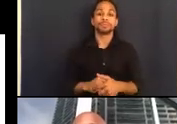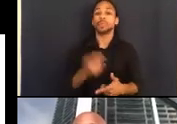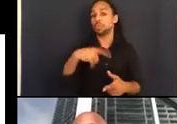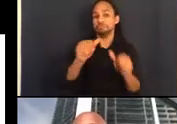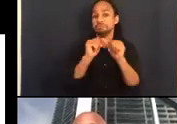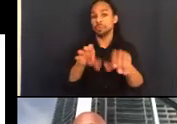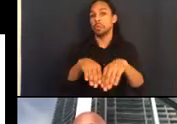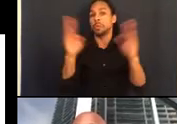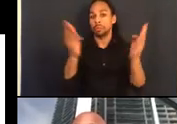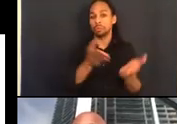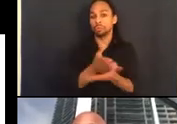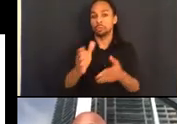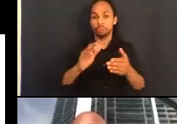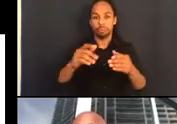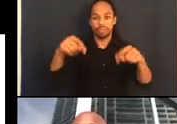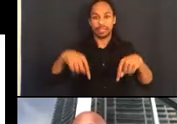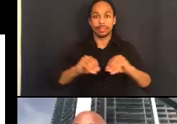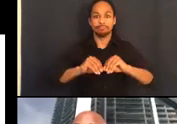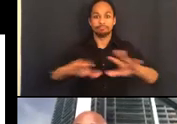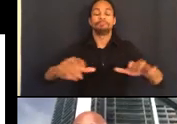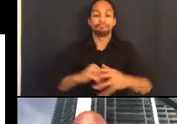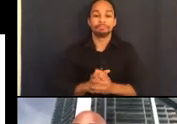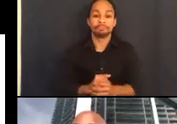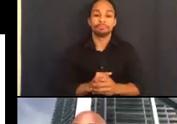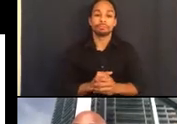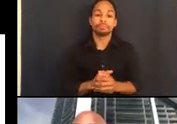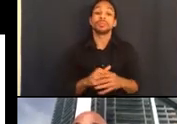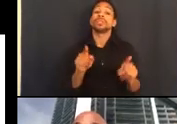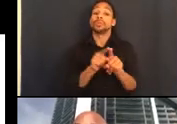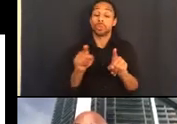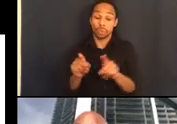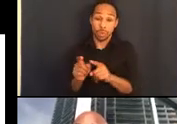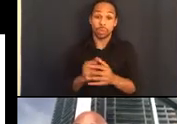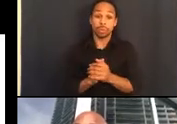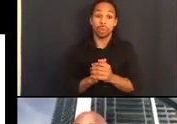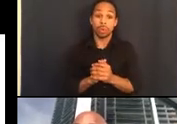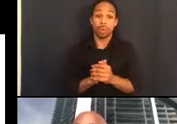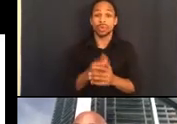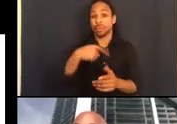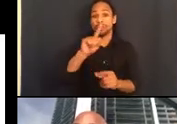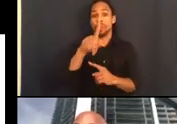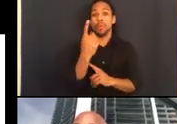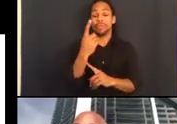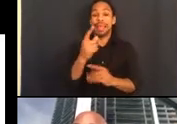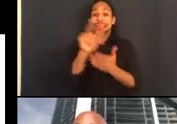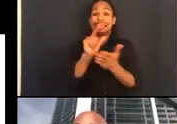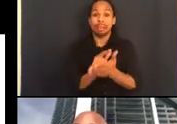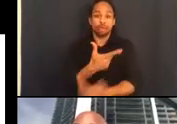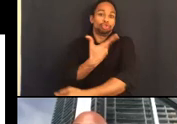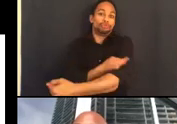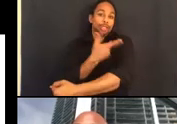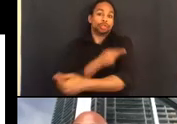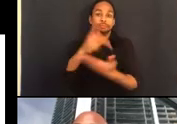So with the visibility that comes with being the physician associated with the only legal syringe services program in the state of